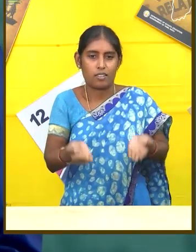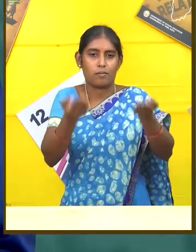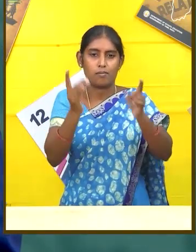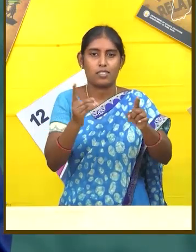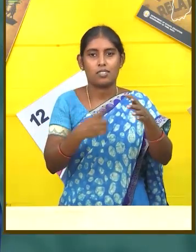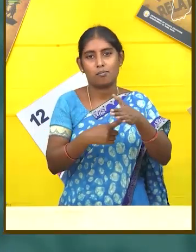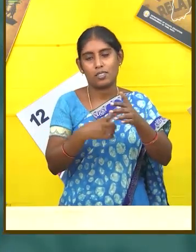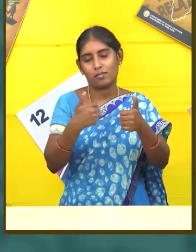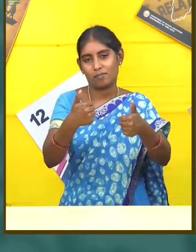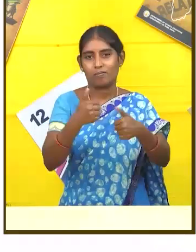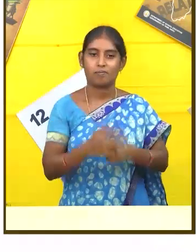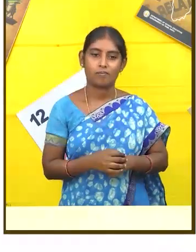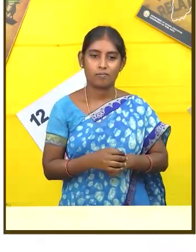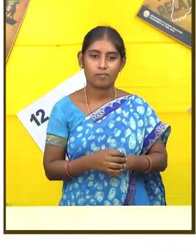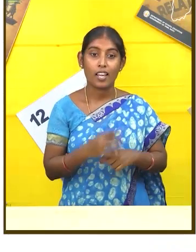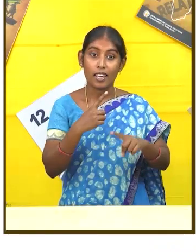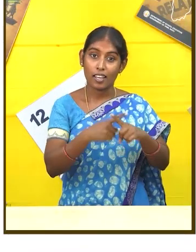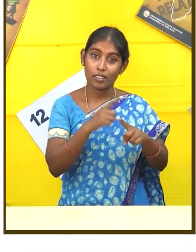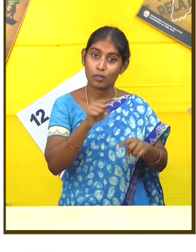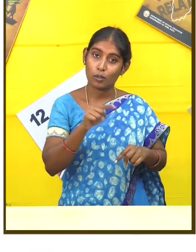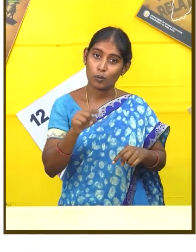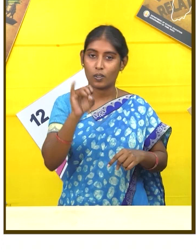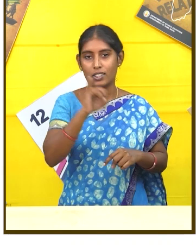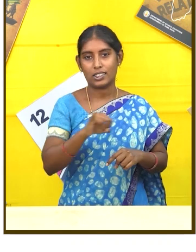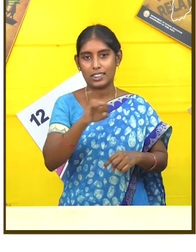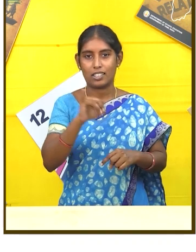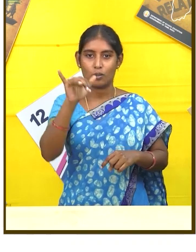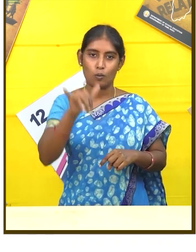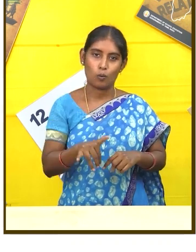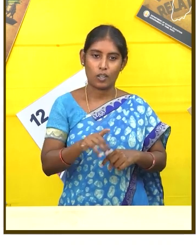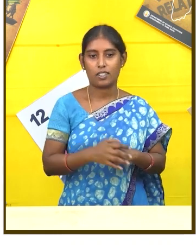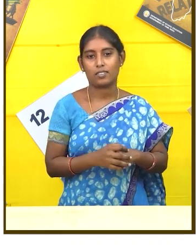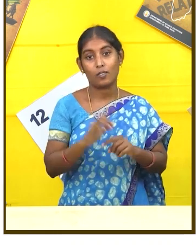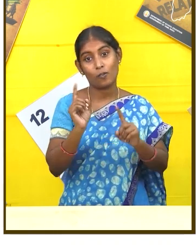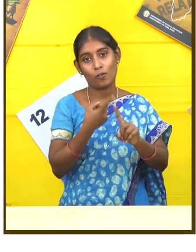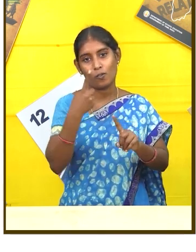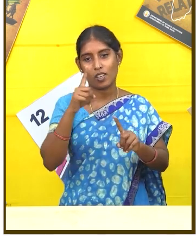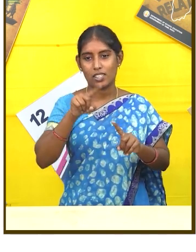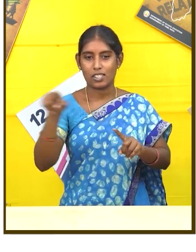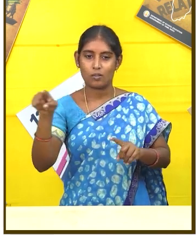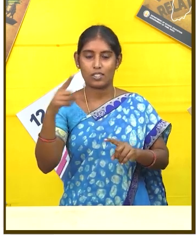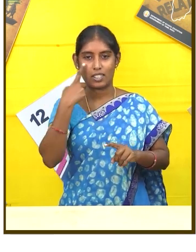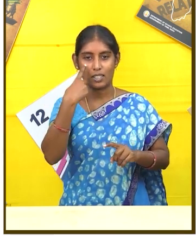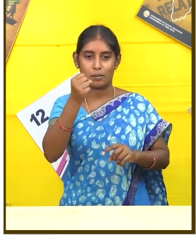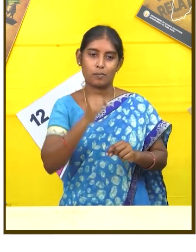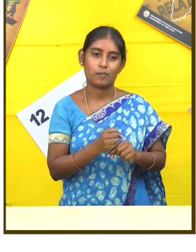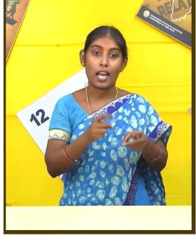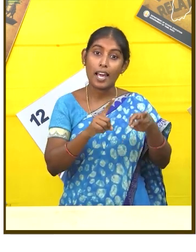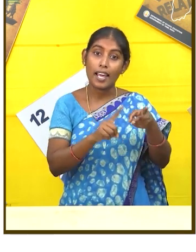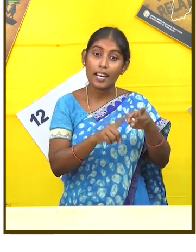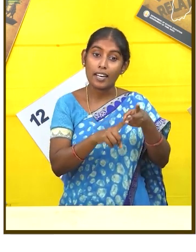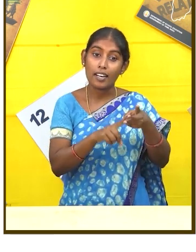seeing this class. Very good. X equal to 6y. Take it as equation 1.